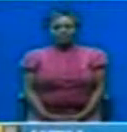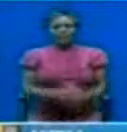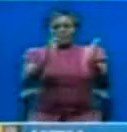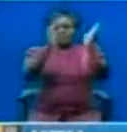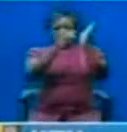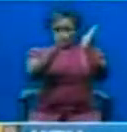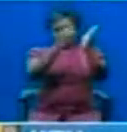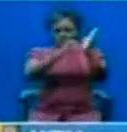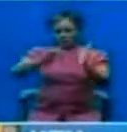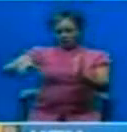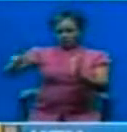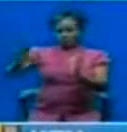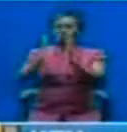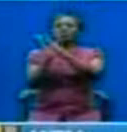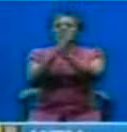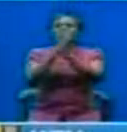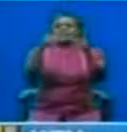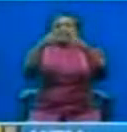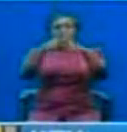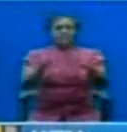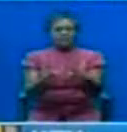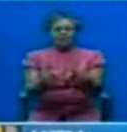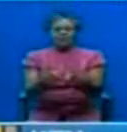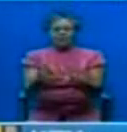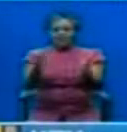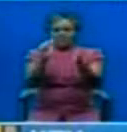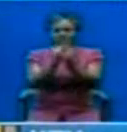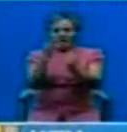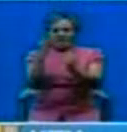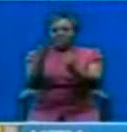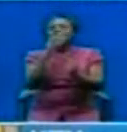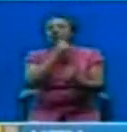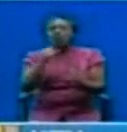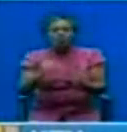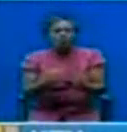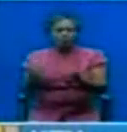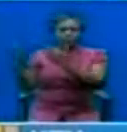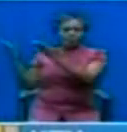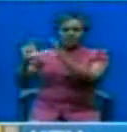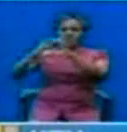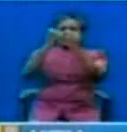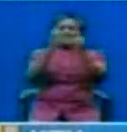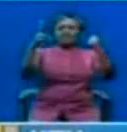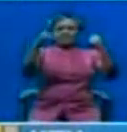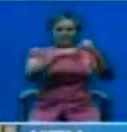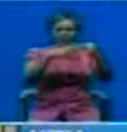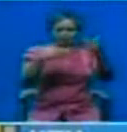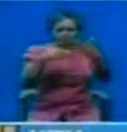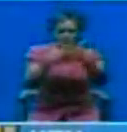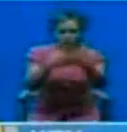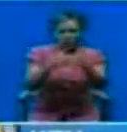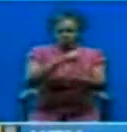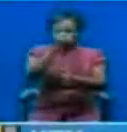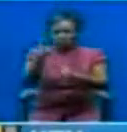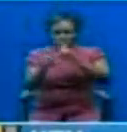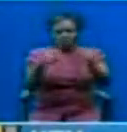Machakos County is where our story begins. 13-year-old Mudheu Mwende, who is in Standard 7, is about to be tested by